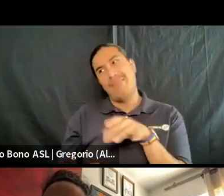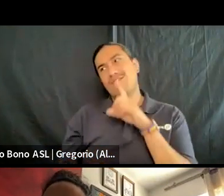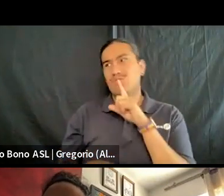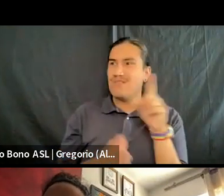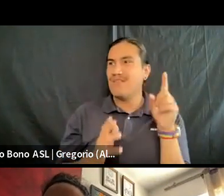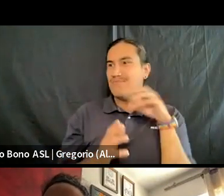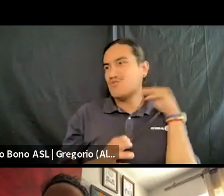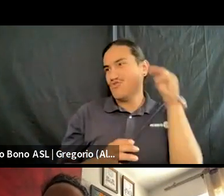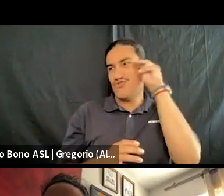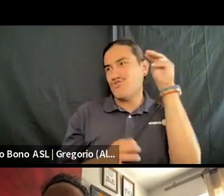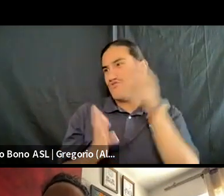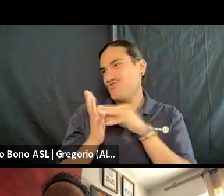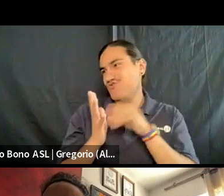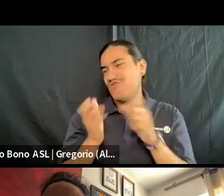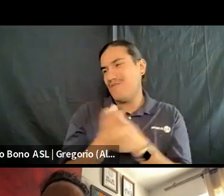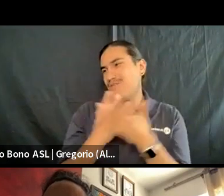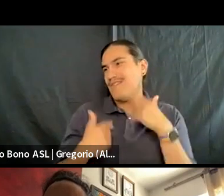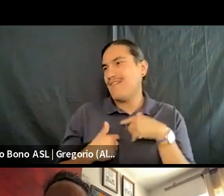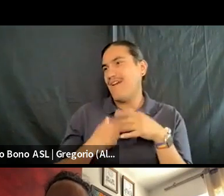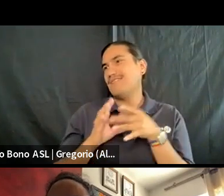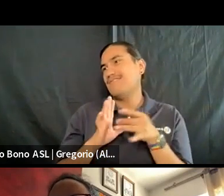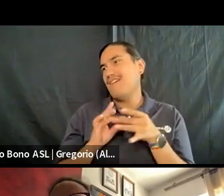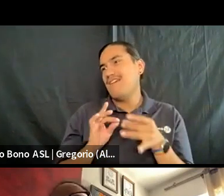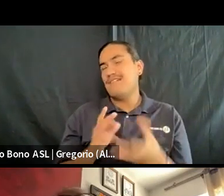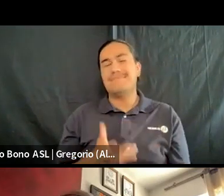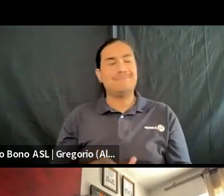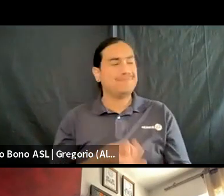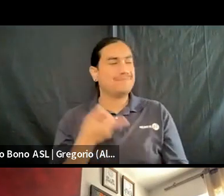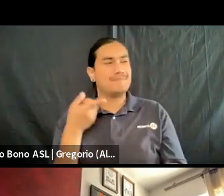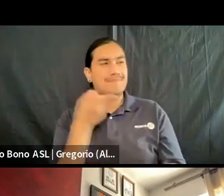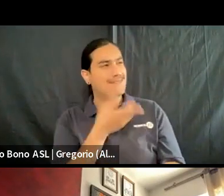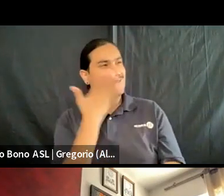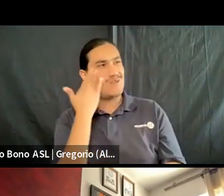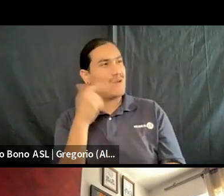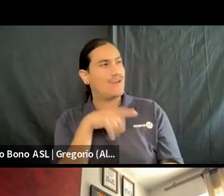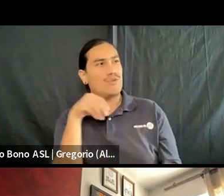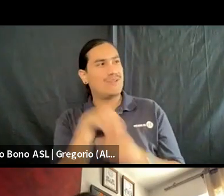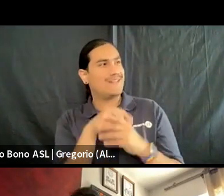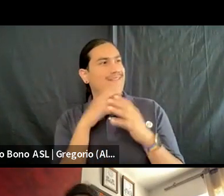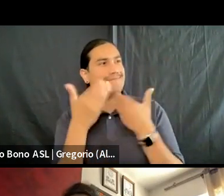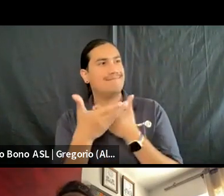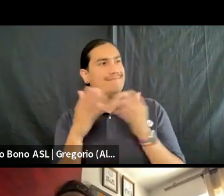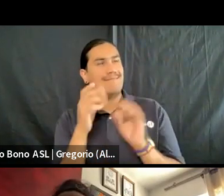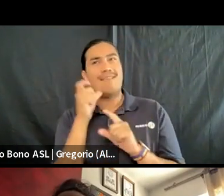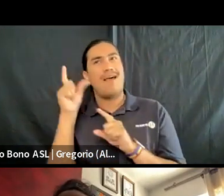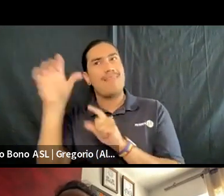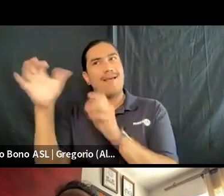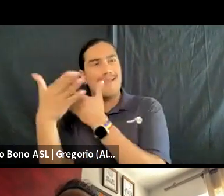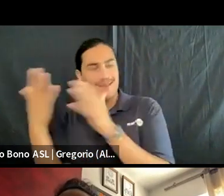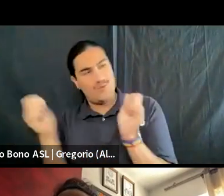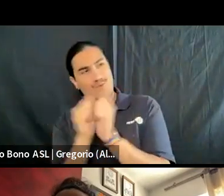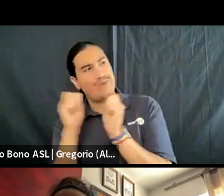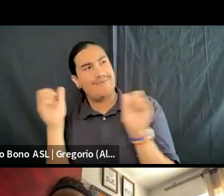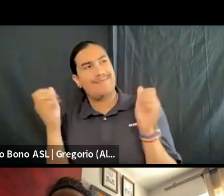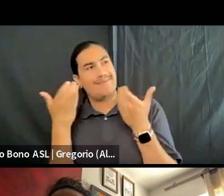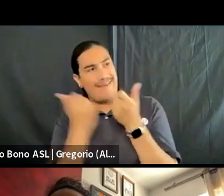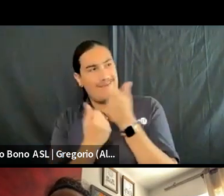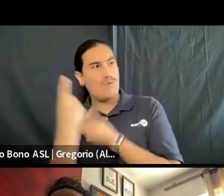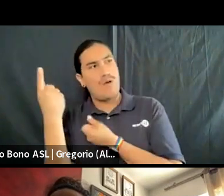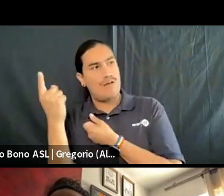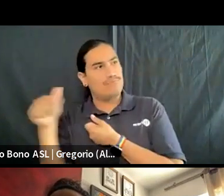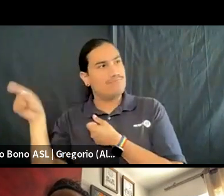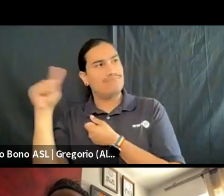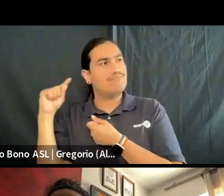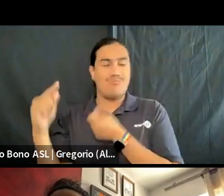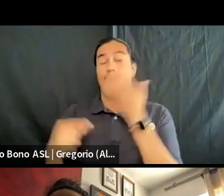very mature, just repeating everything I say. This is why you're in the trailer and not in the classroom with everyone else. Well, I